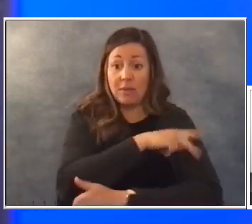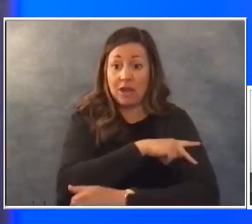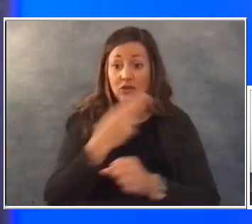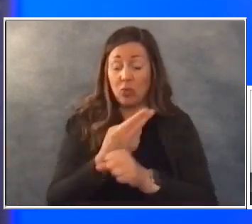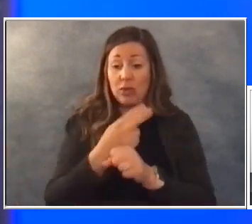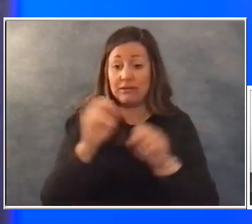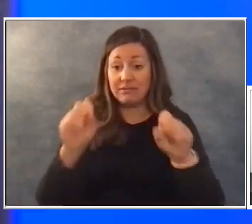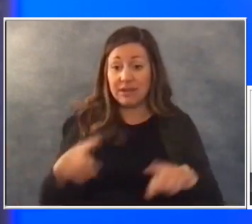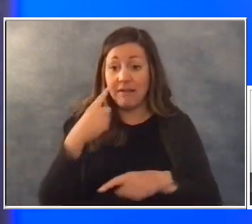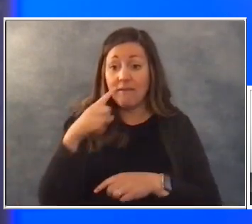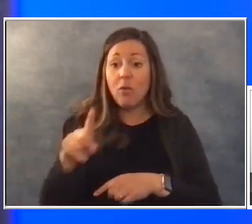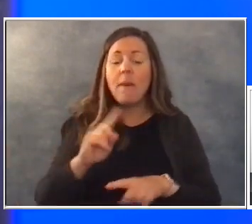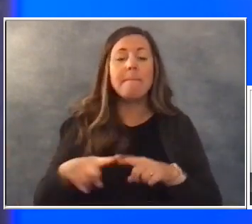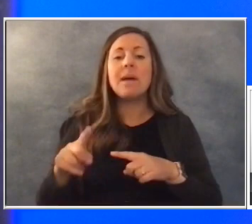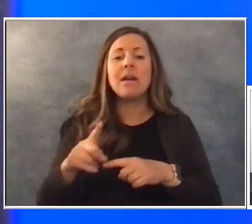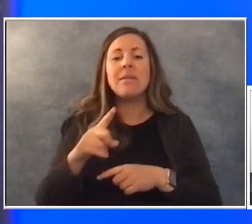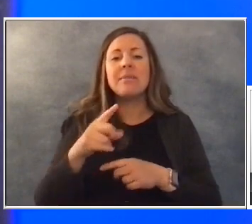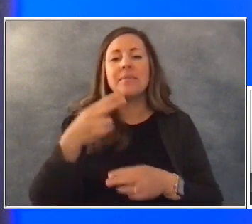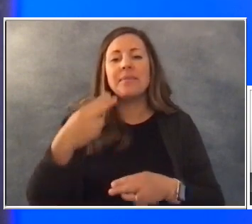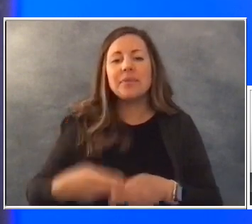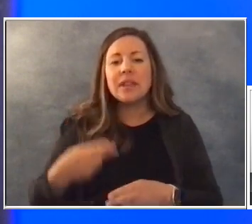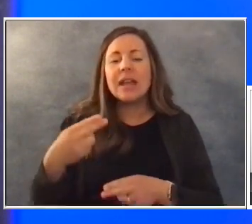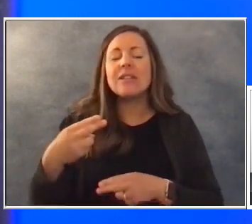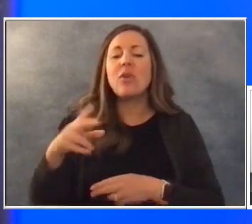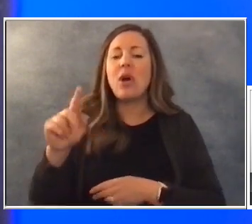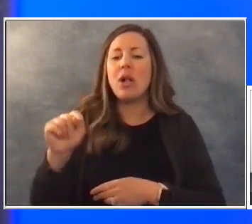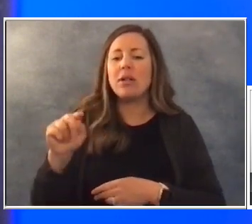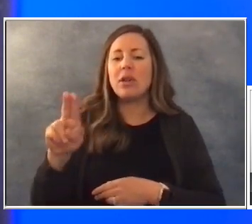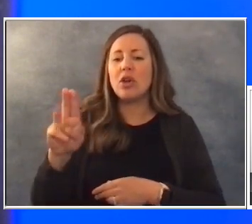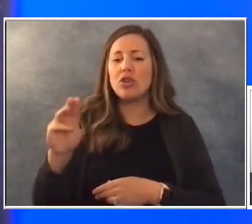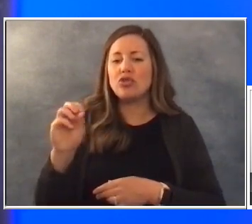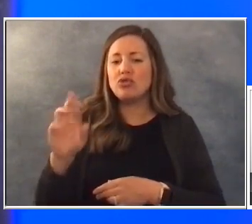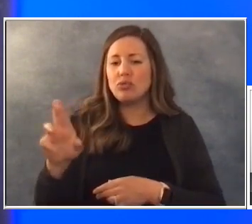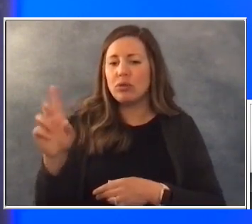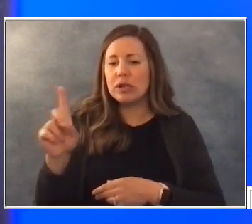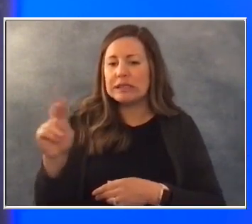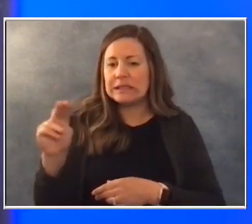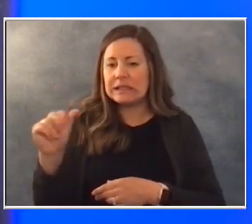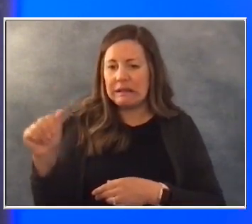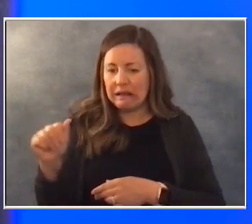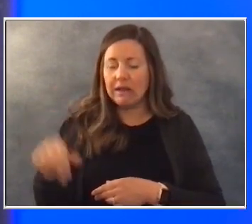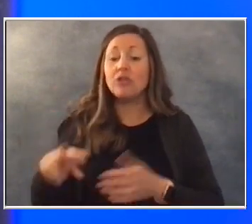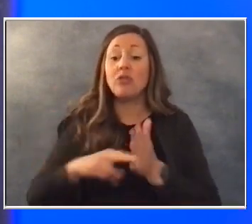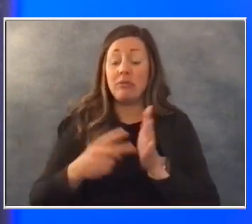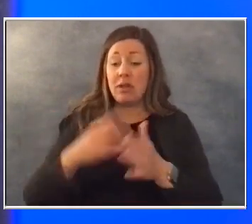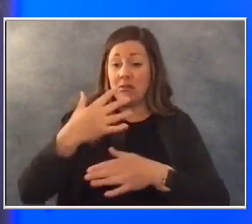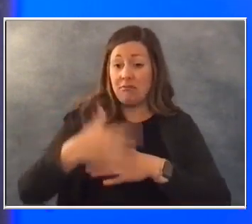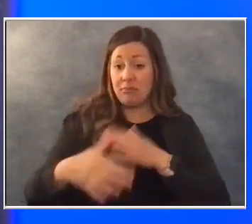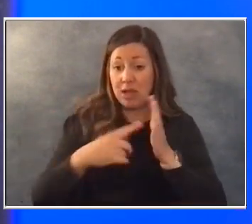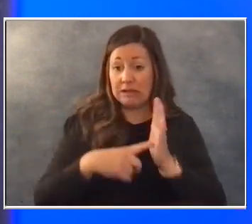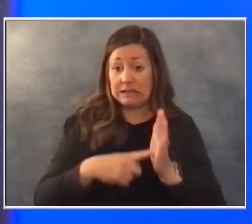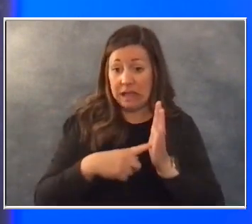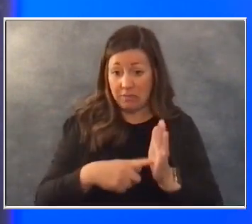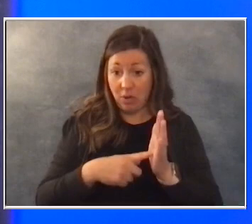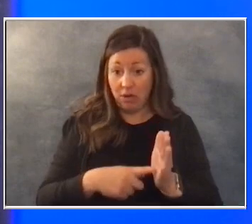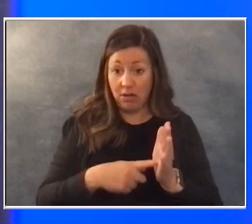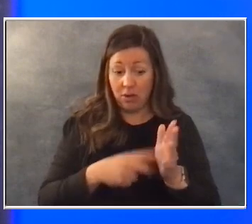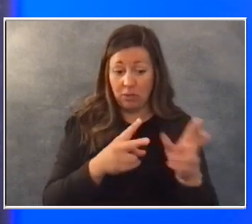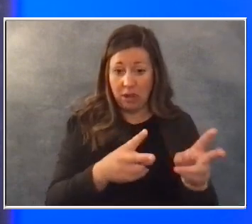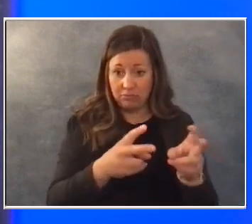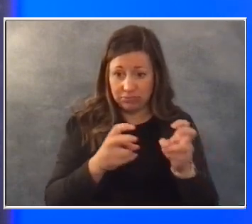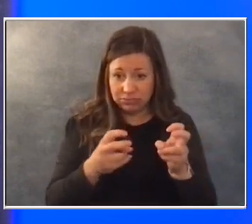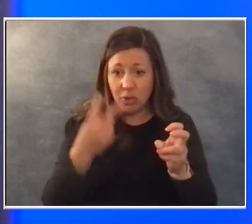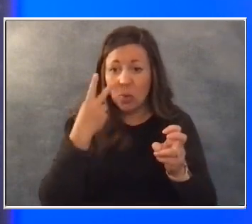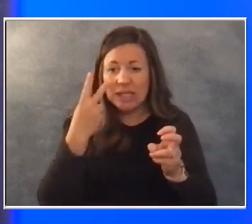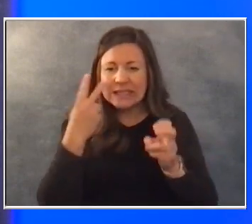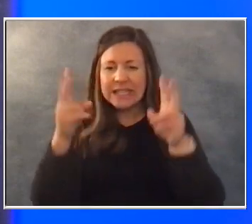basically what we call a circulating tumor DNA. So we take the blood sample and look for floating tumor cells and tumor